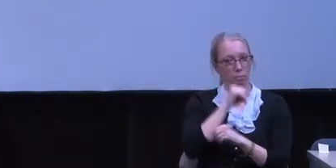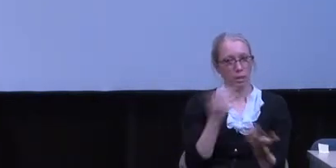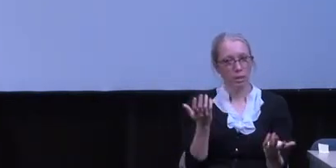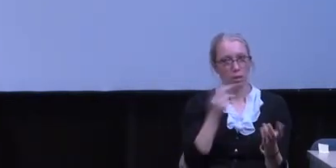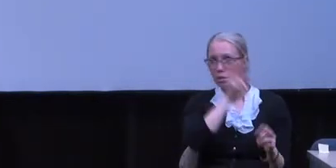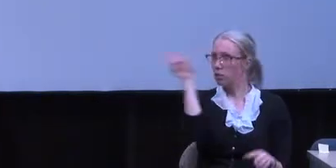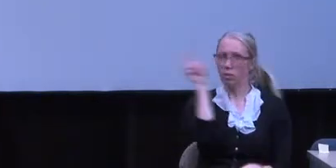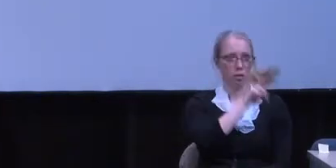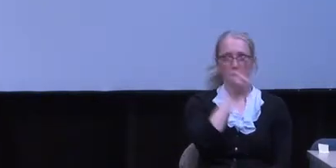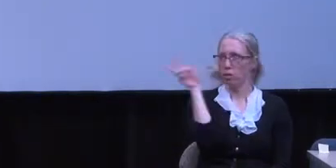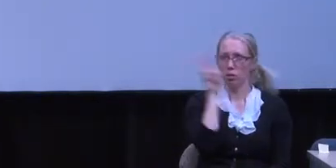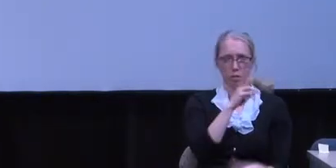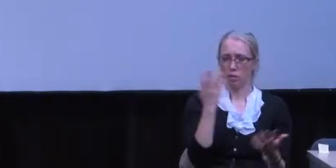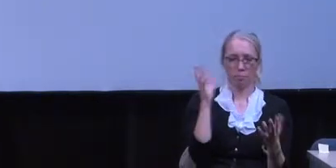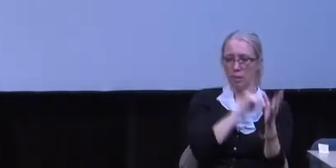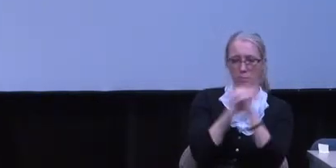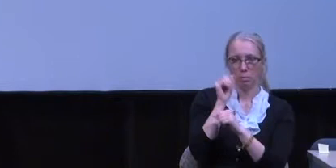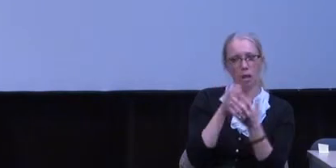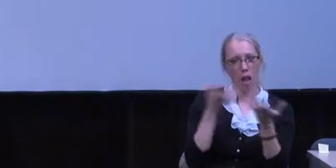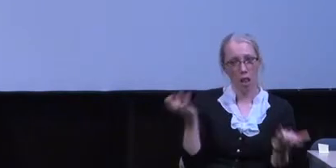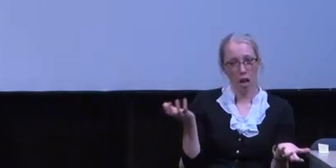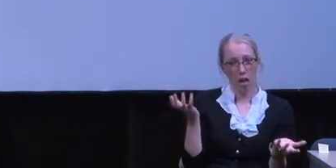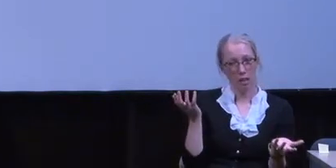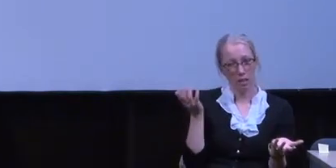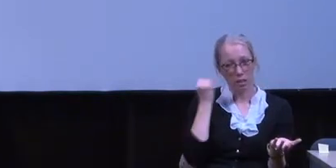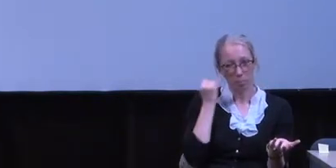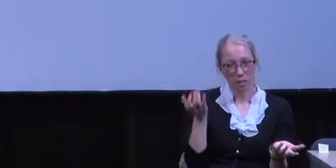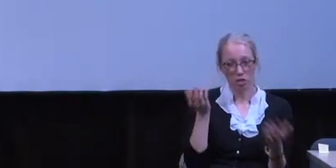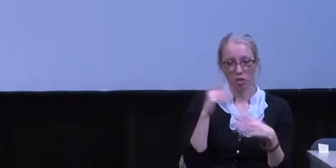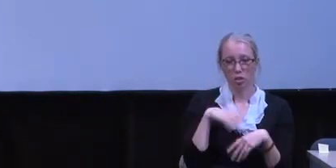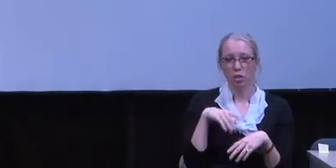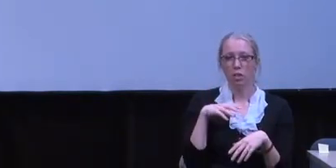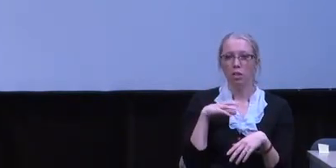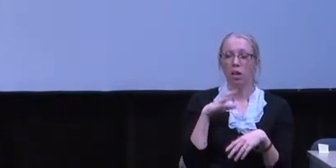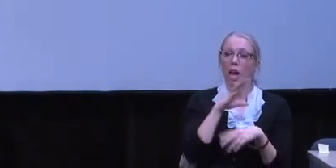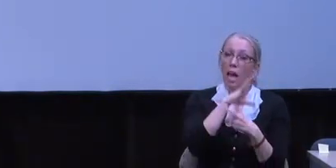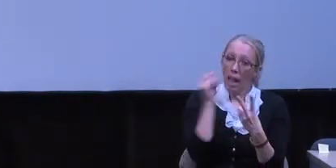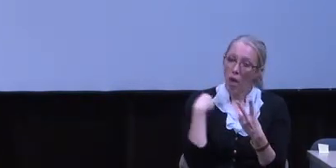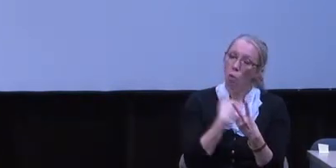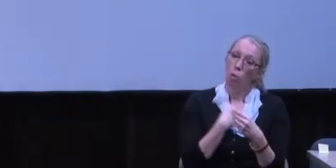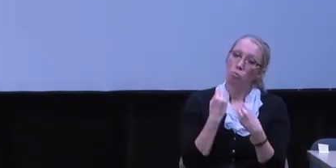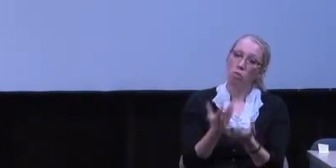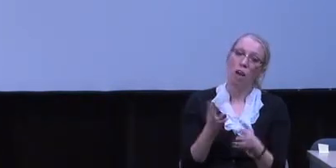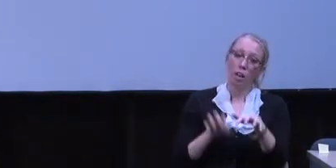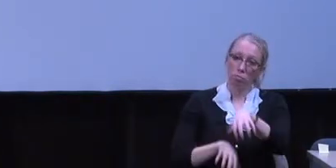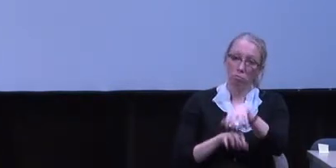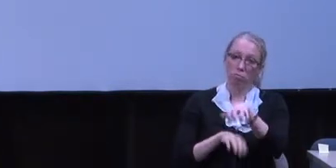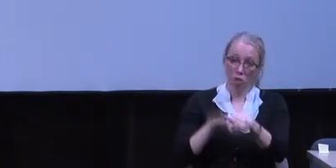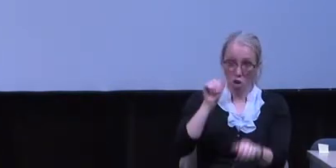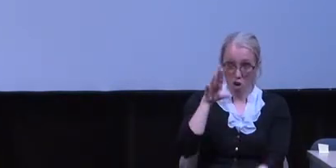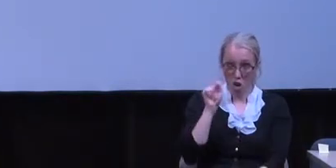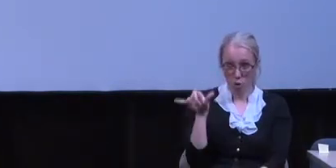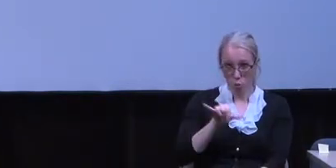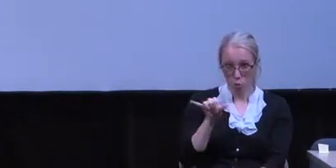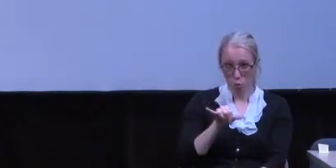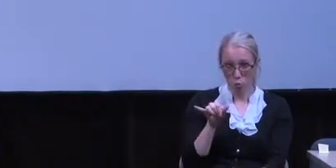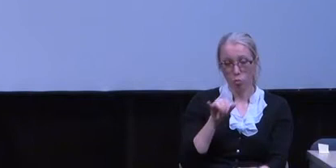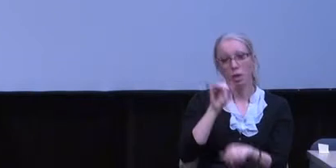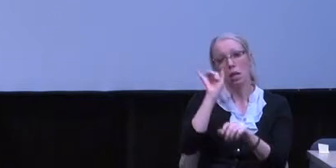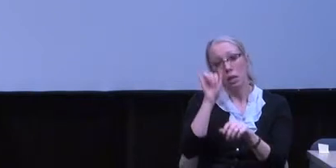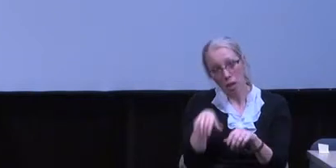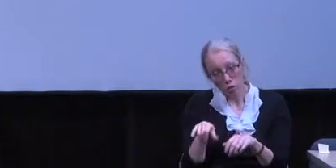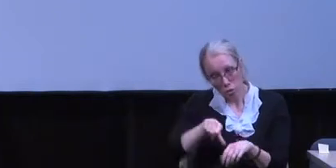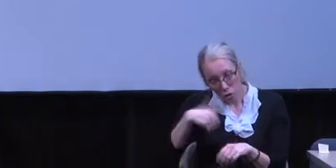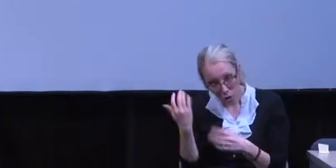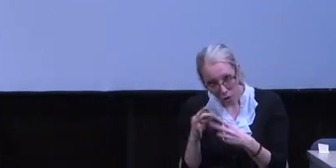get all of that content. We also provide remote cart, and that is remote captioning. So as long